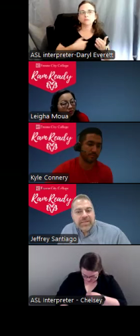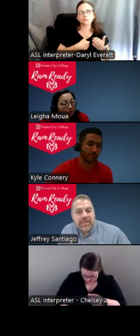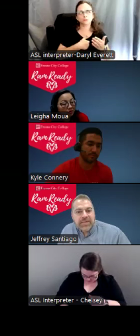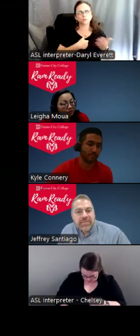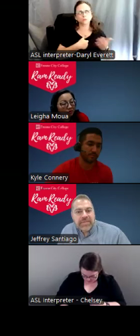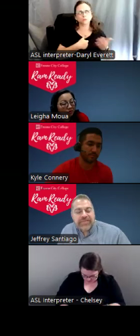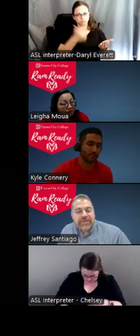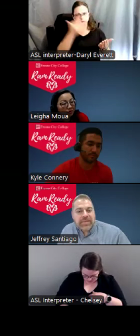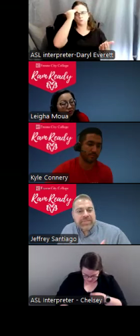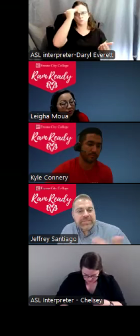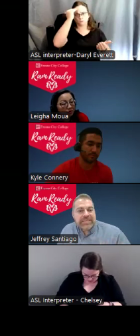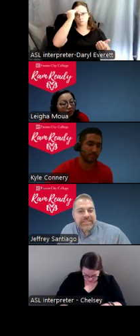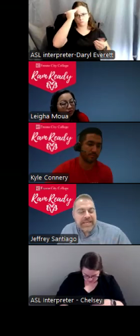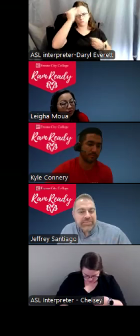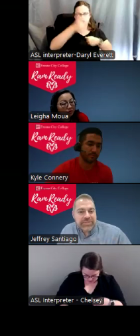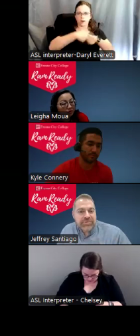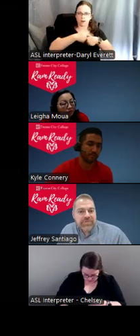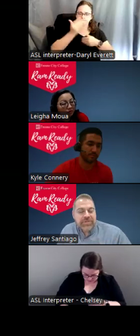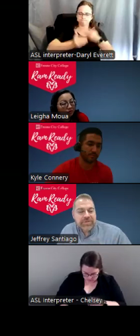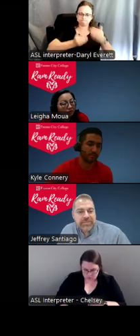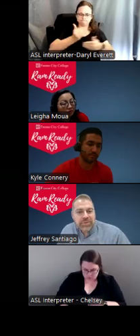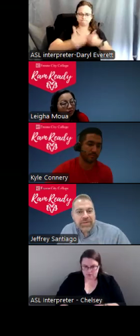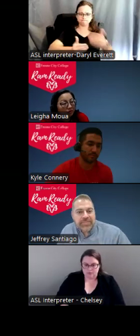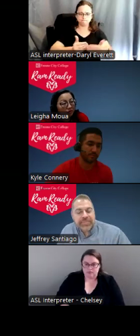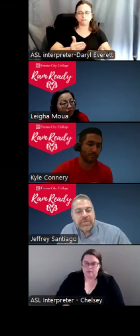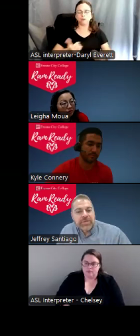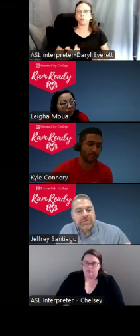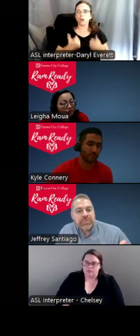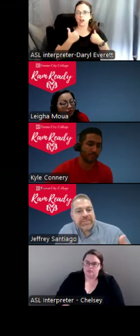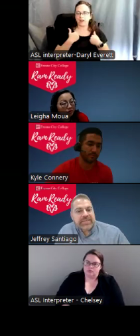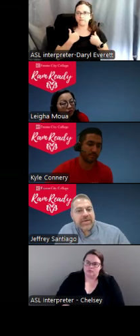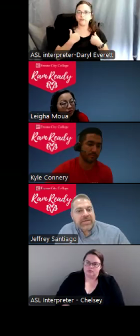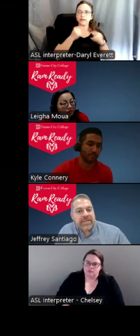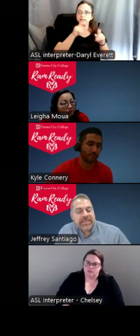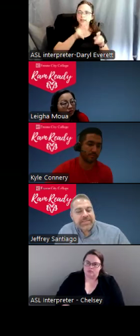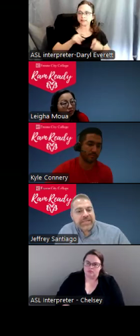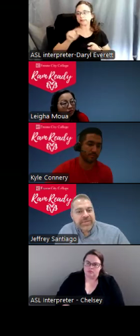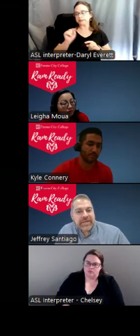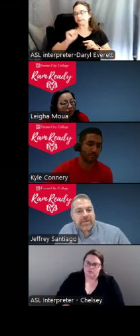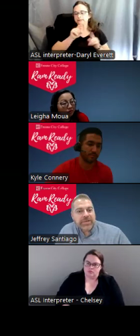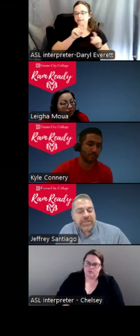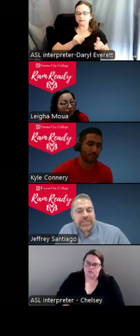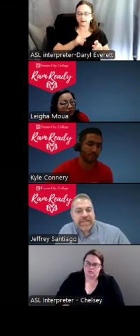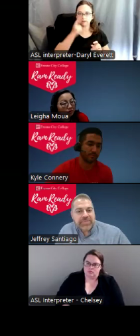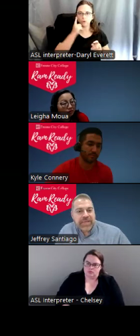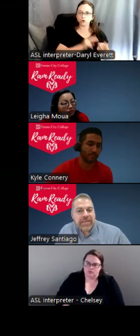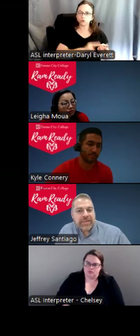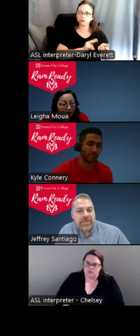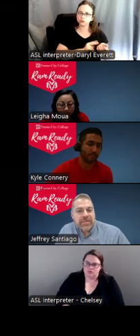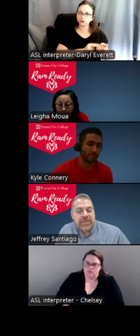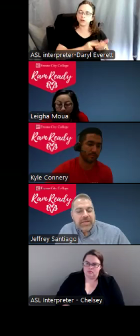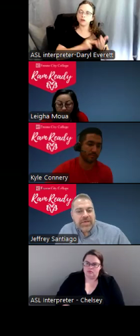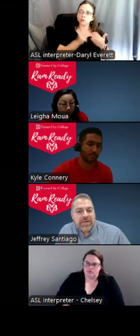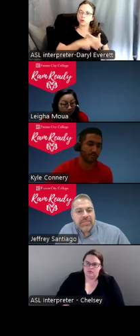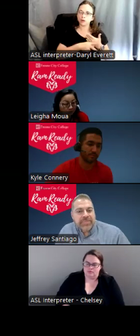taking, like for example, the TEAS exam, which is required for the nursing program. So we can sit down and schedule that out on your education